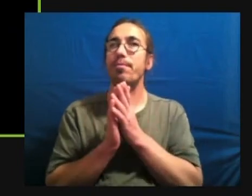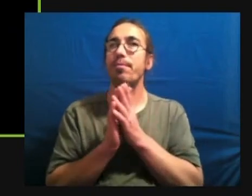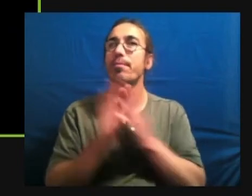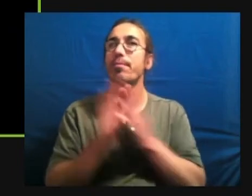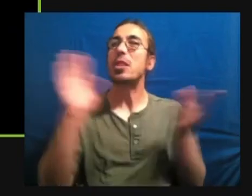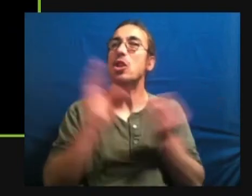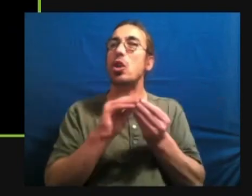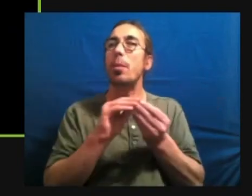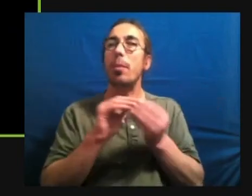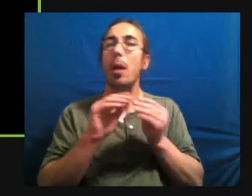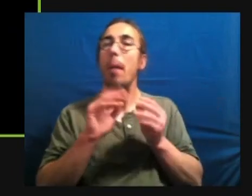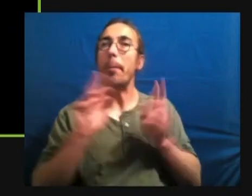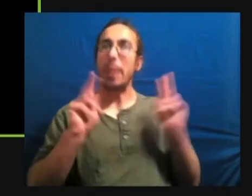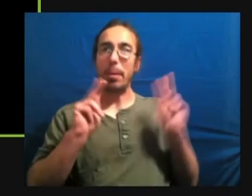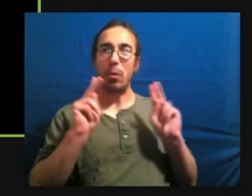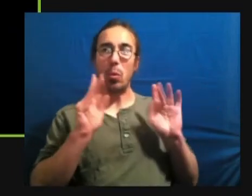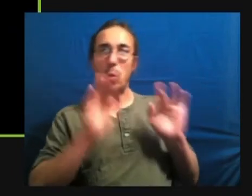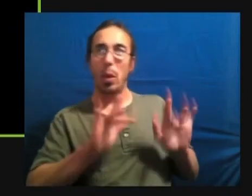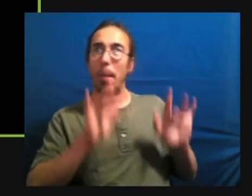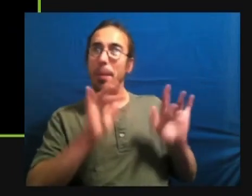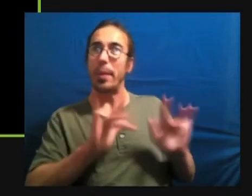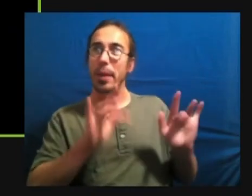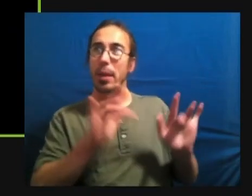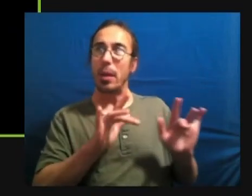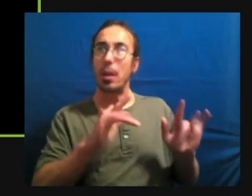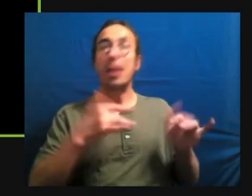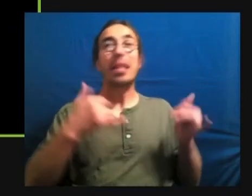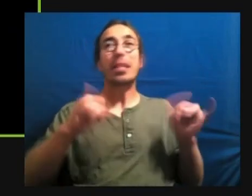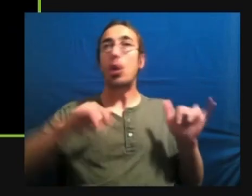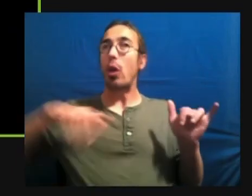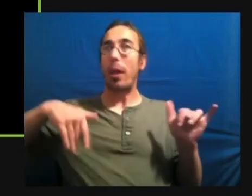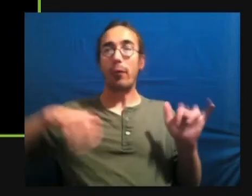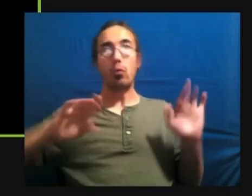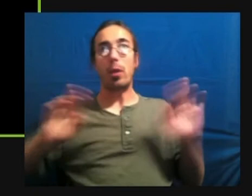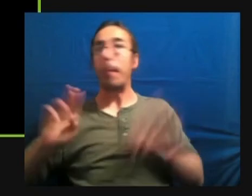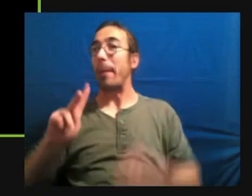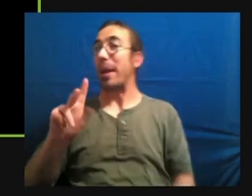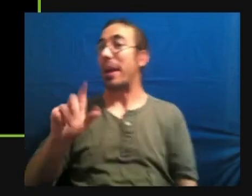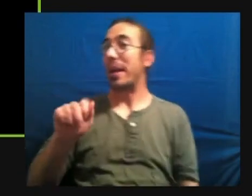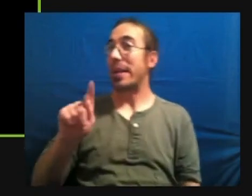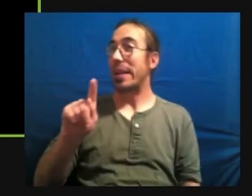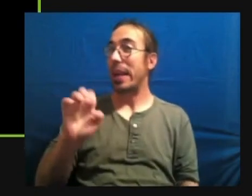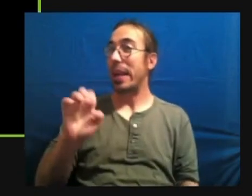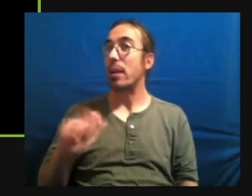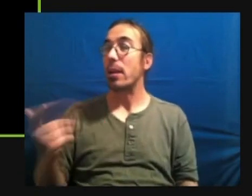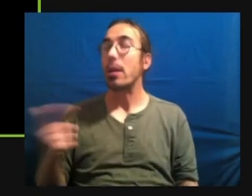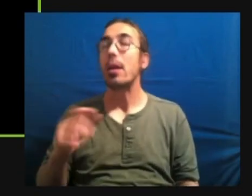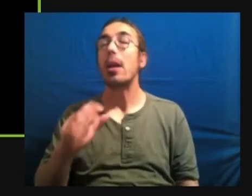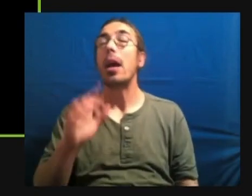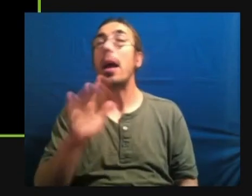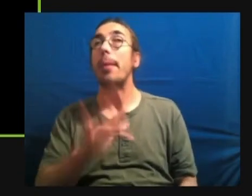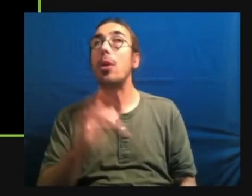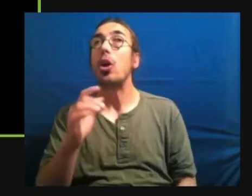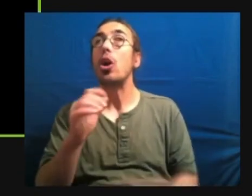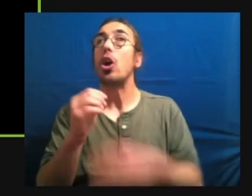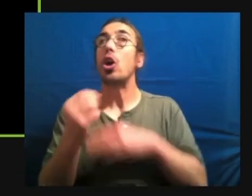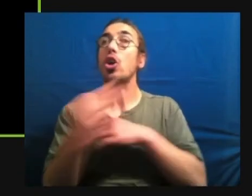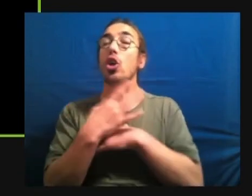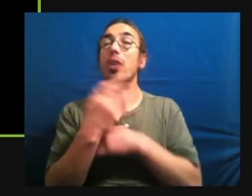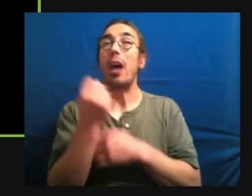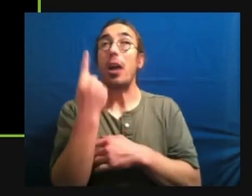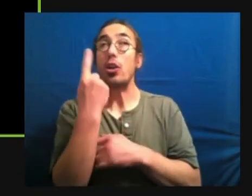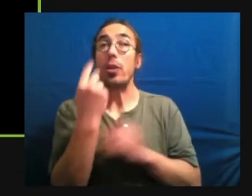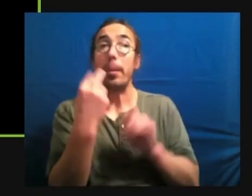there yet. Kate? Involves expanding logical empathy by consulting the interpretations, perspectives,